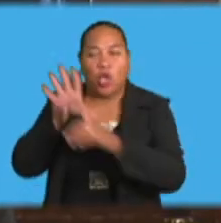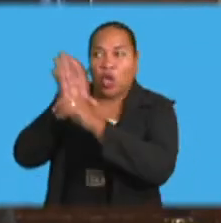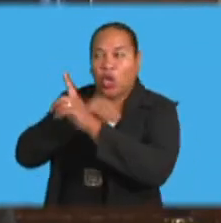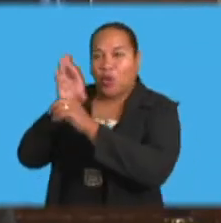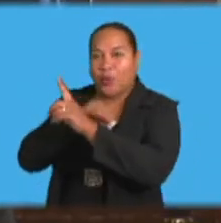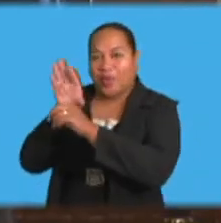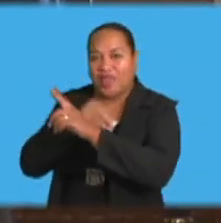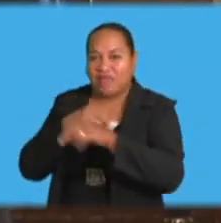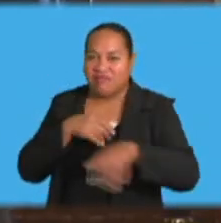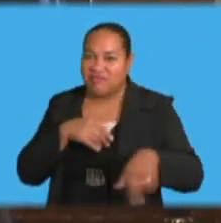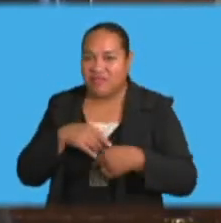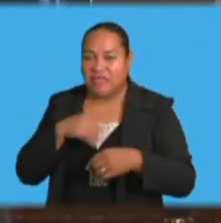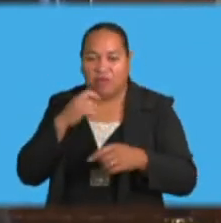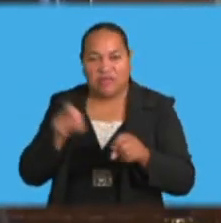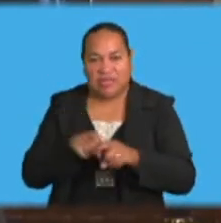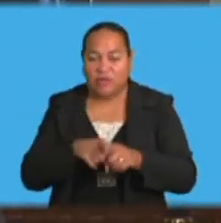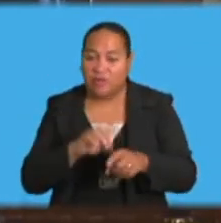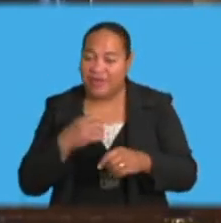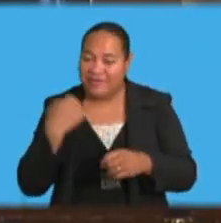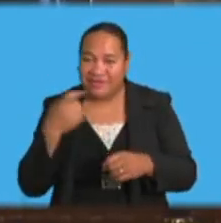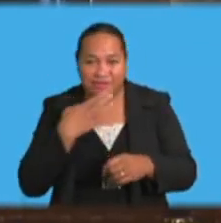under them. So we've been very stressing very